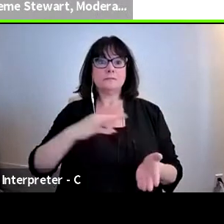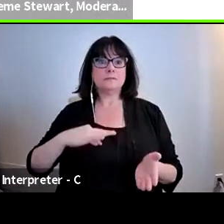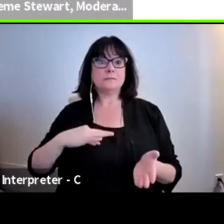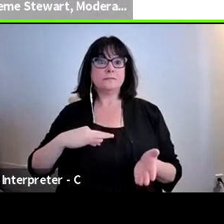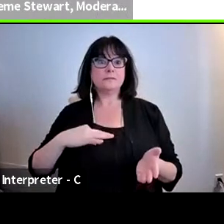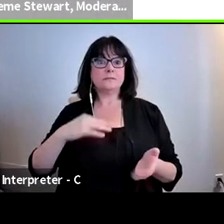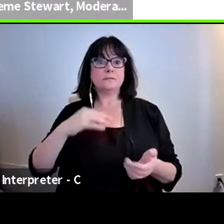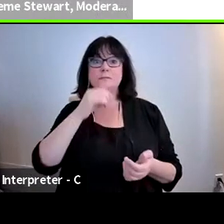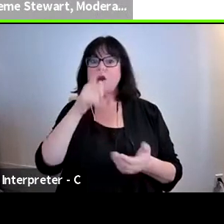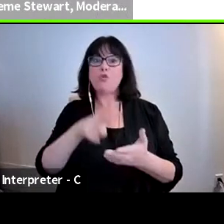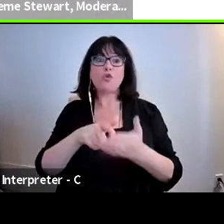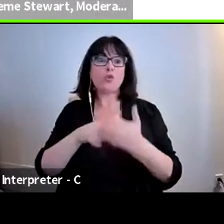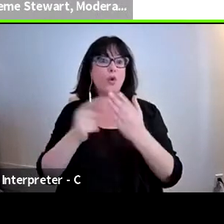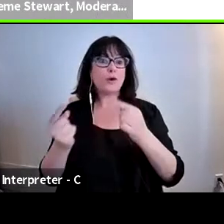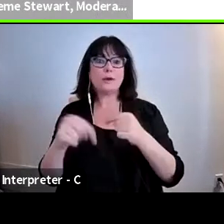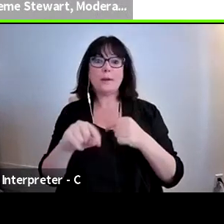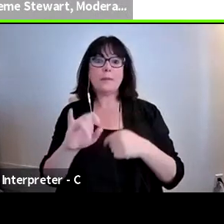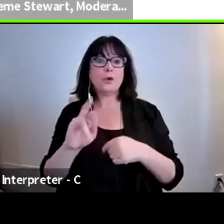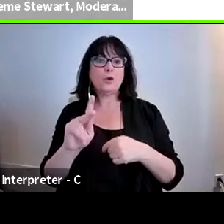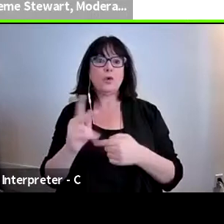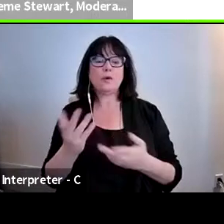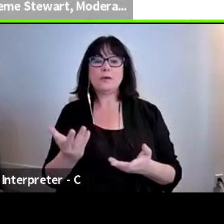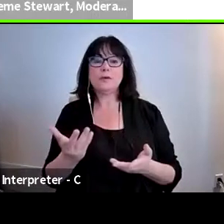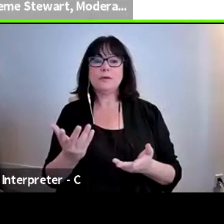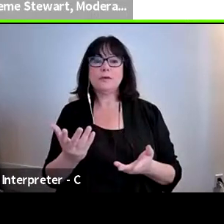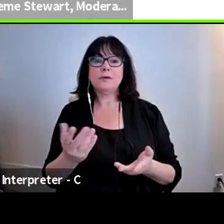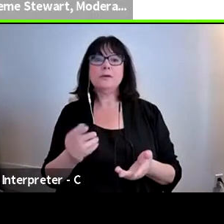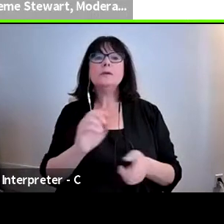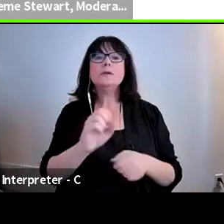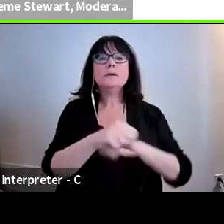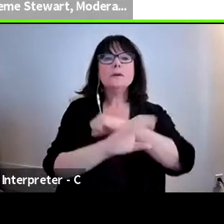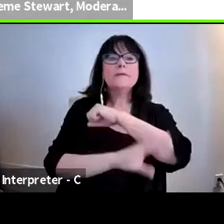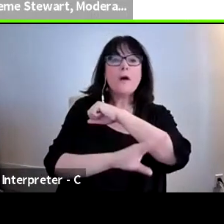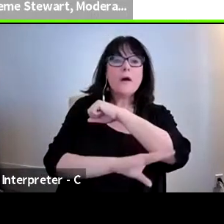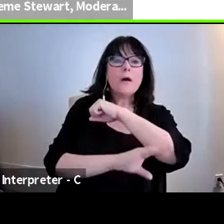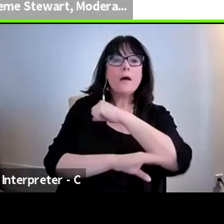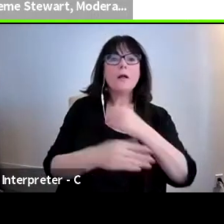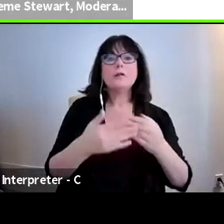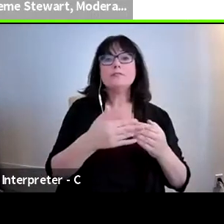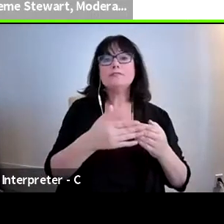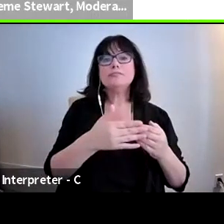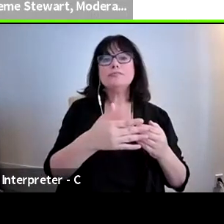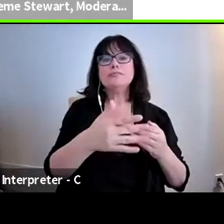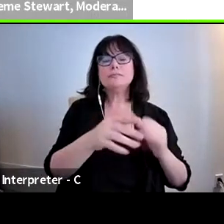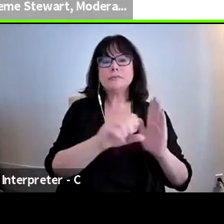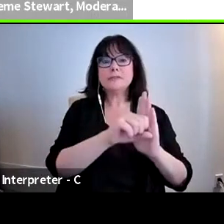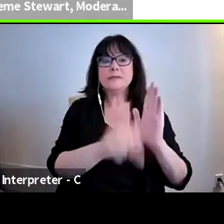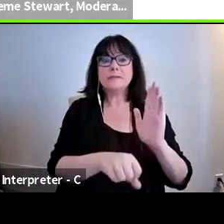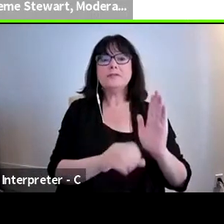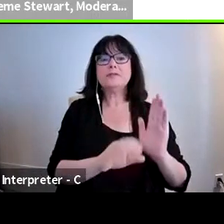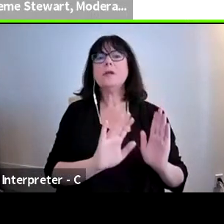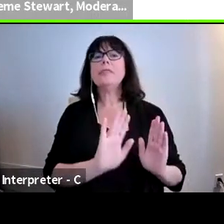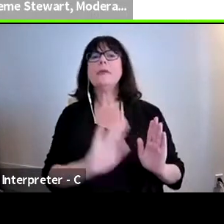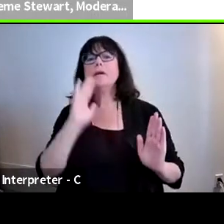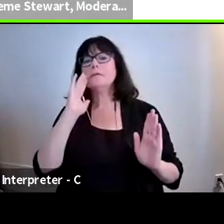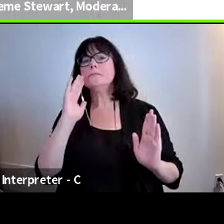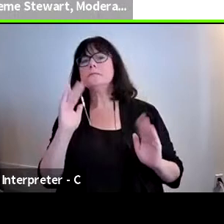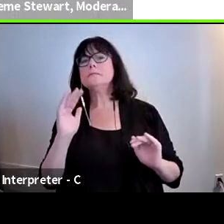category. Looking at September and through the fall term, what the expectations for those staff members will